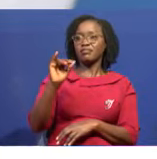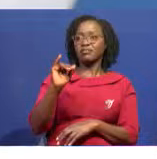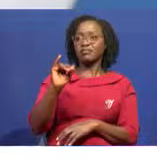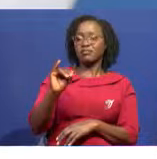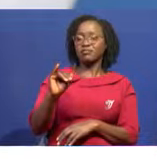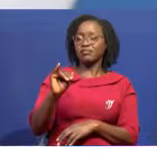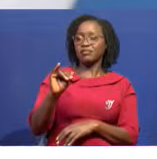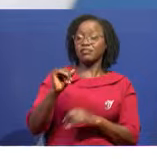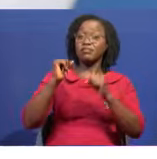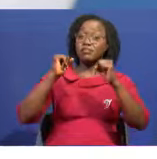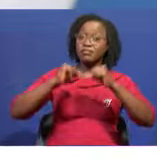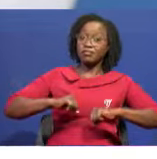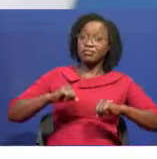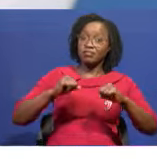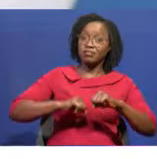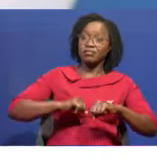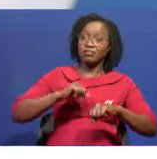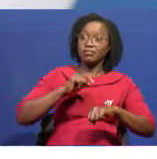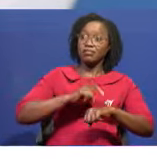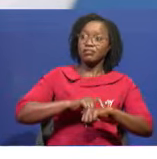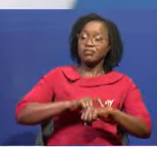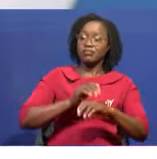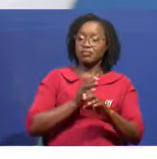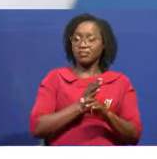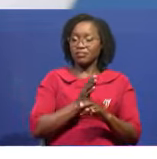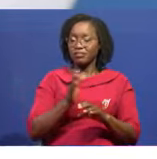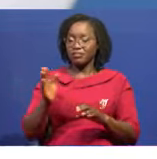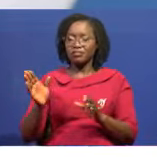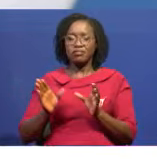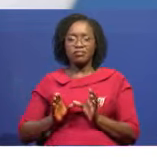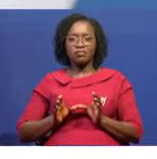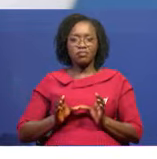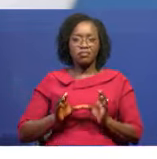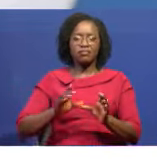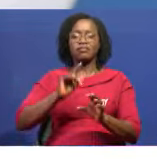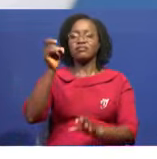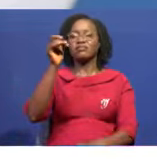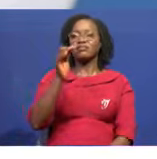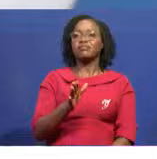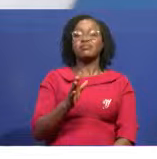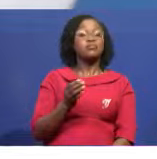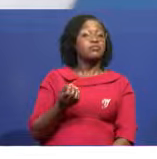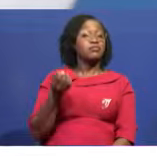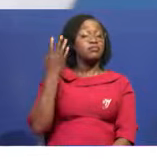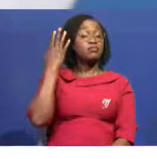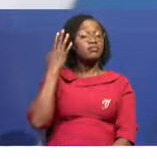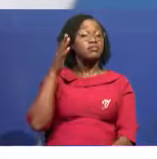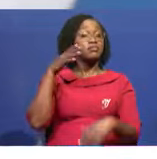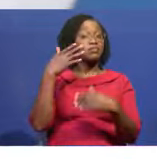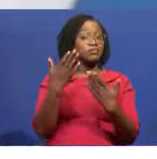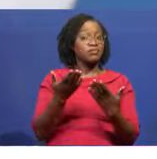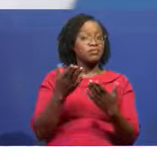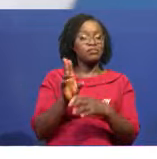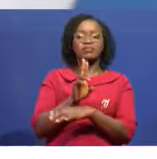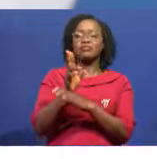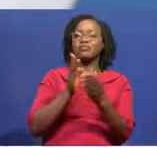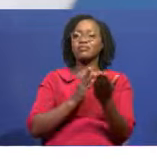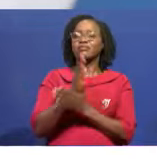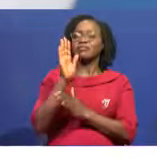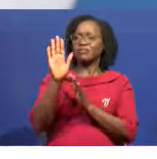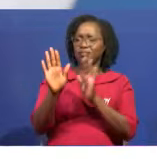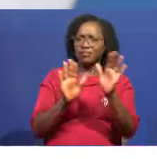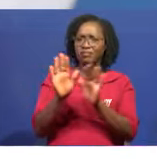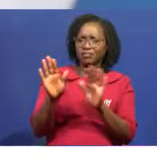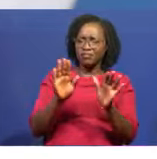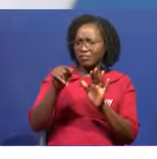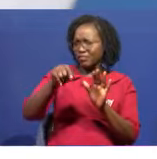we have agreed to do is that during our tenure, we will really push for Kenyans to understand how to use this right.